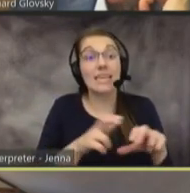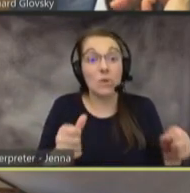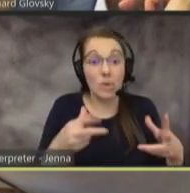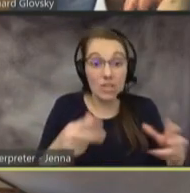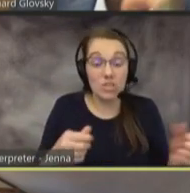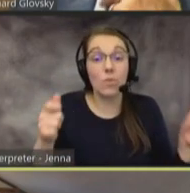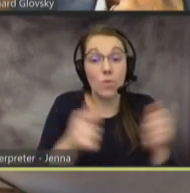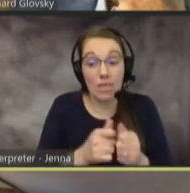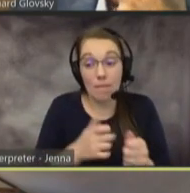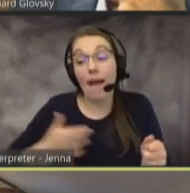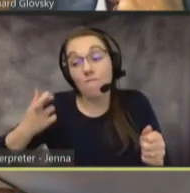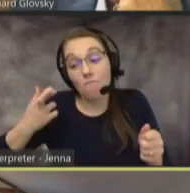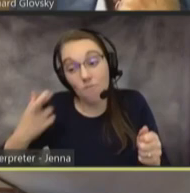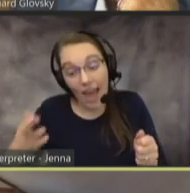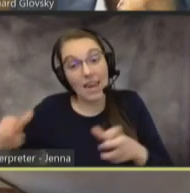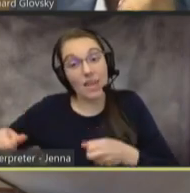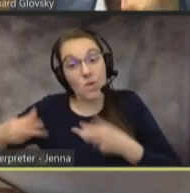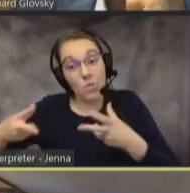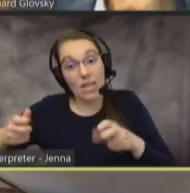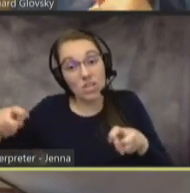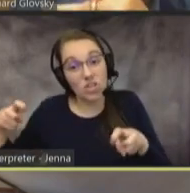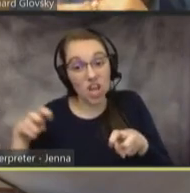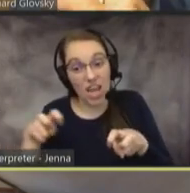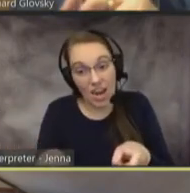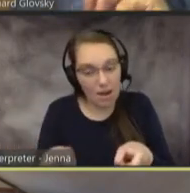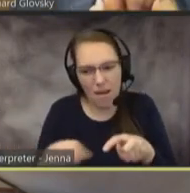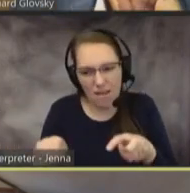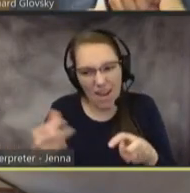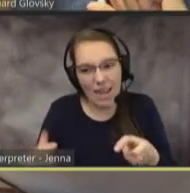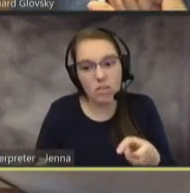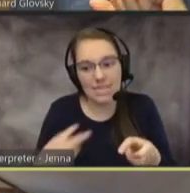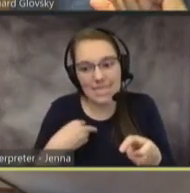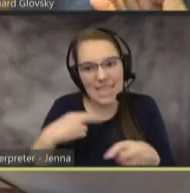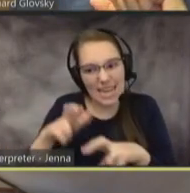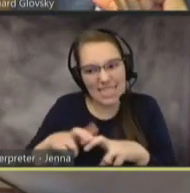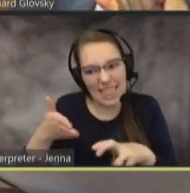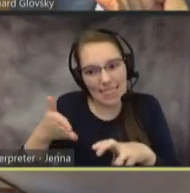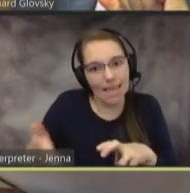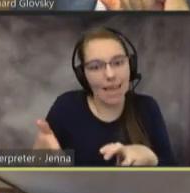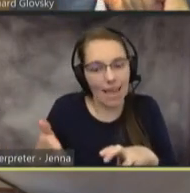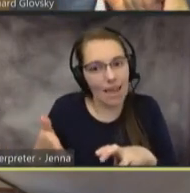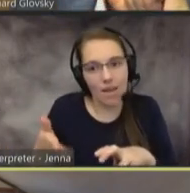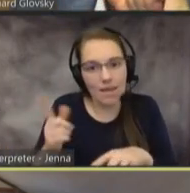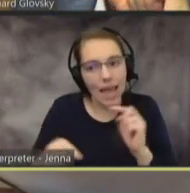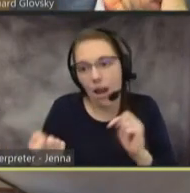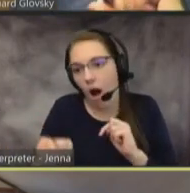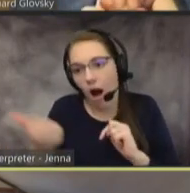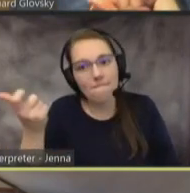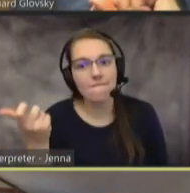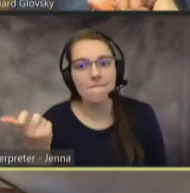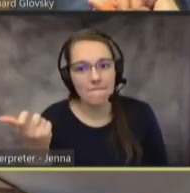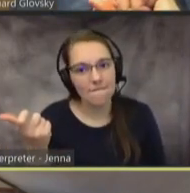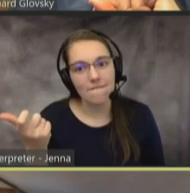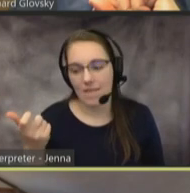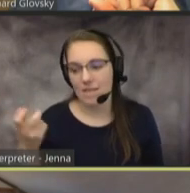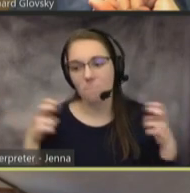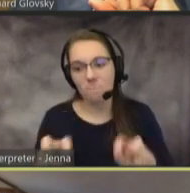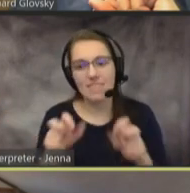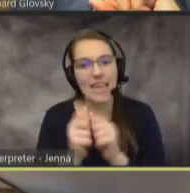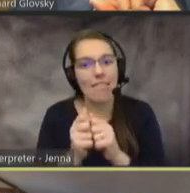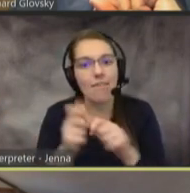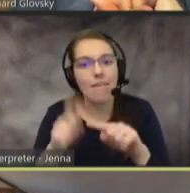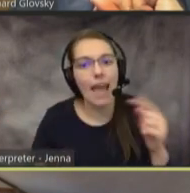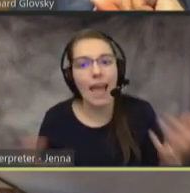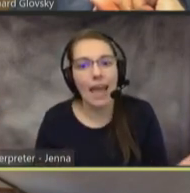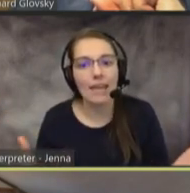of a fixed seat where my friends can't, and to me that would behoove them to do that, and they might sell